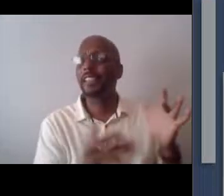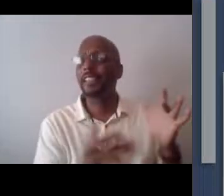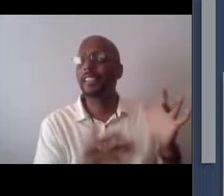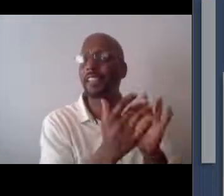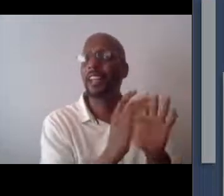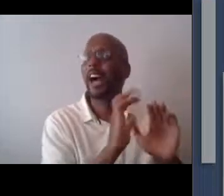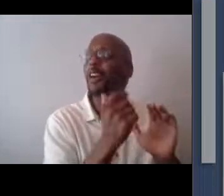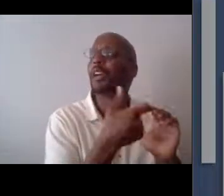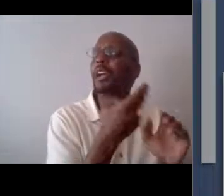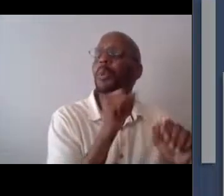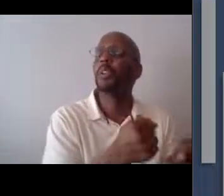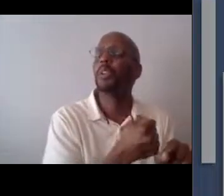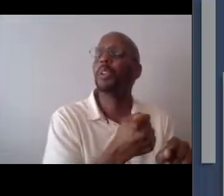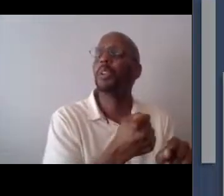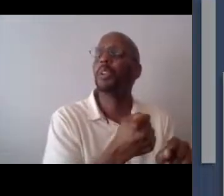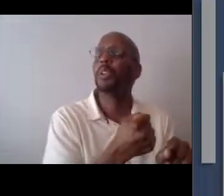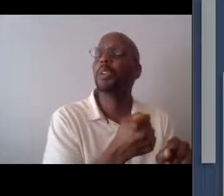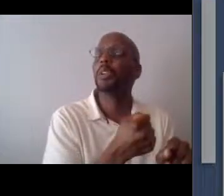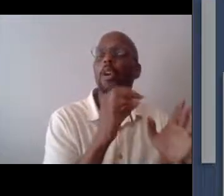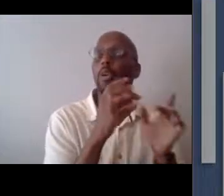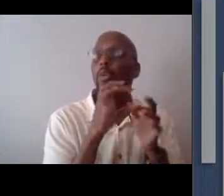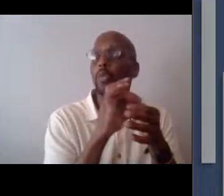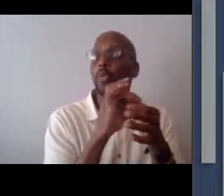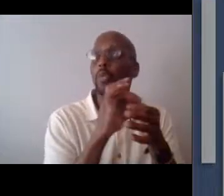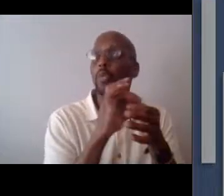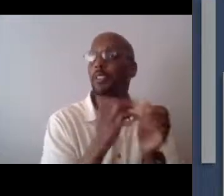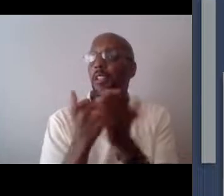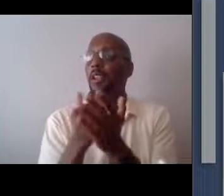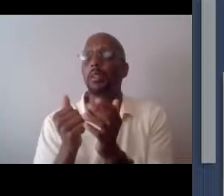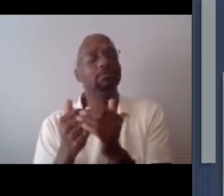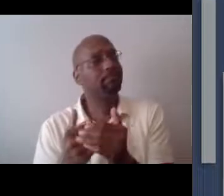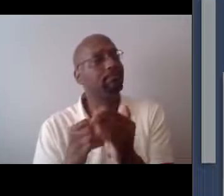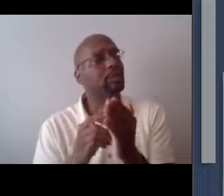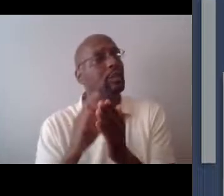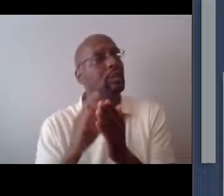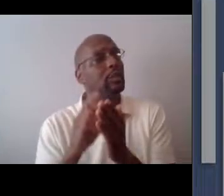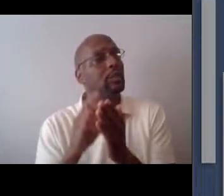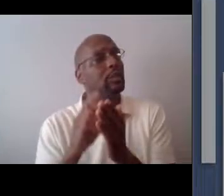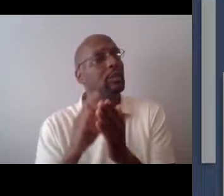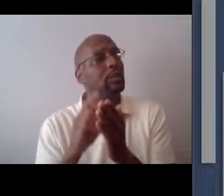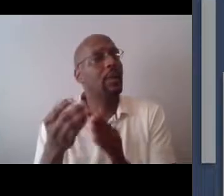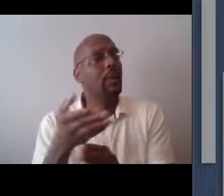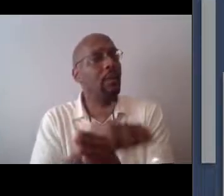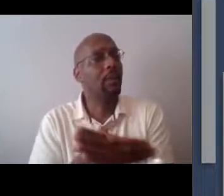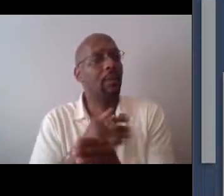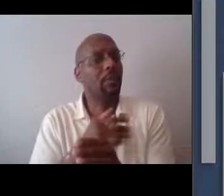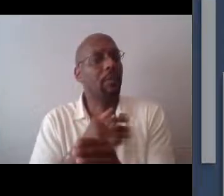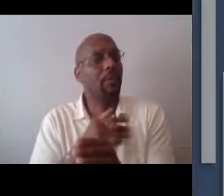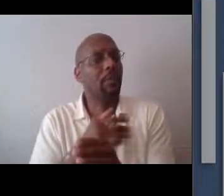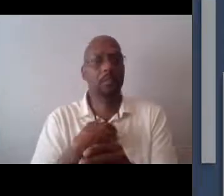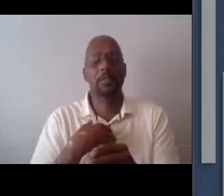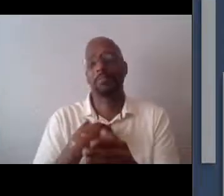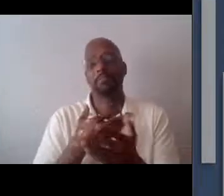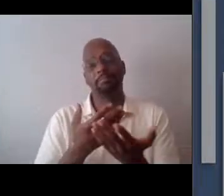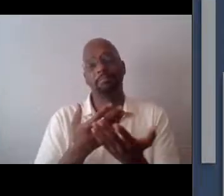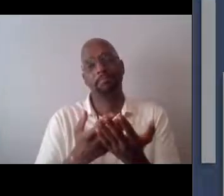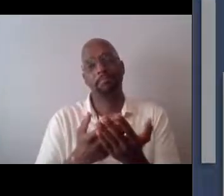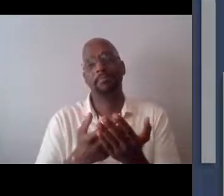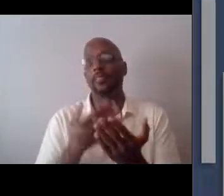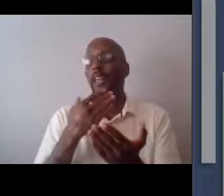on those relationships to help us advance and enhance this membership? And with that, thank you all for the great work that you've all